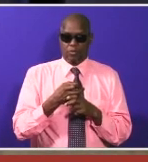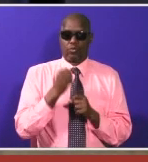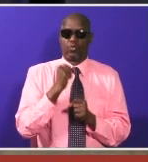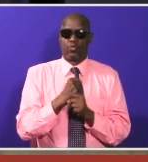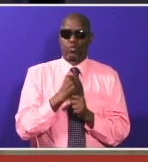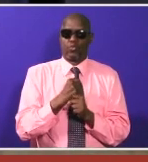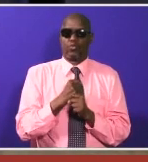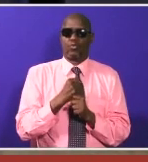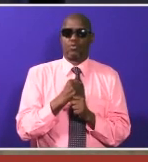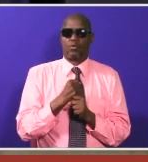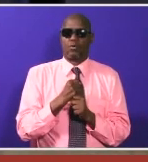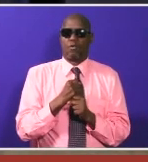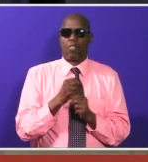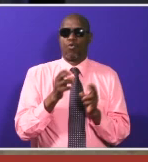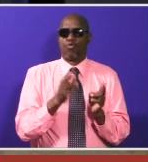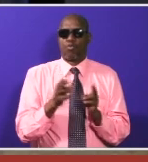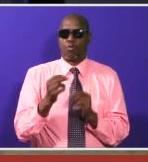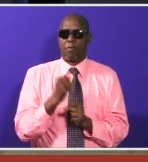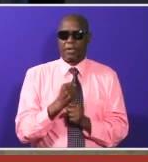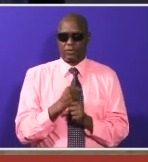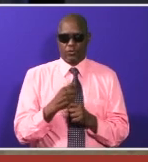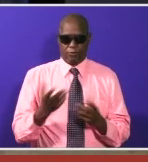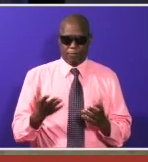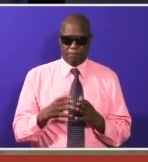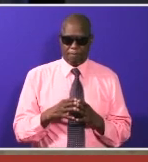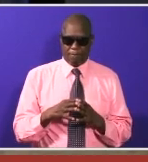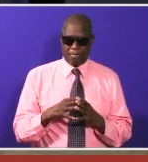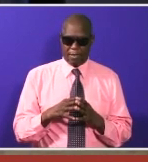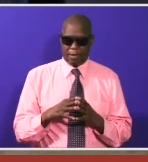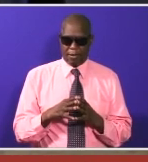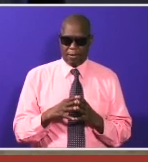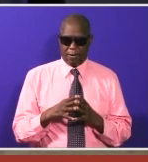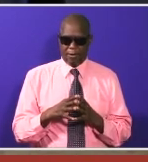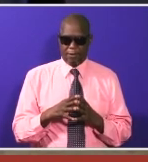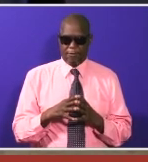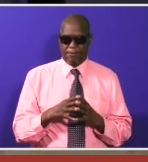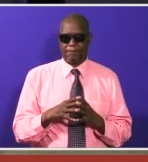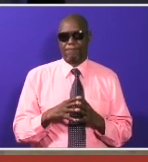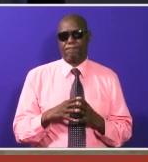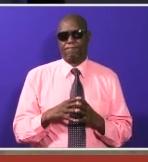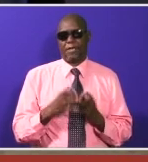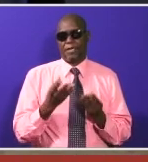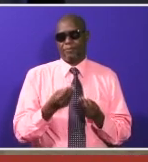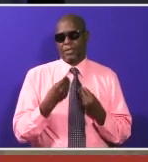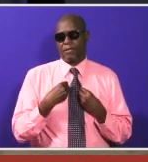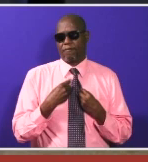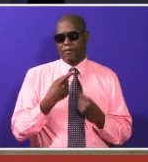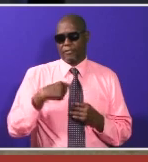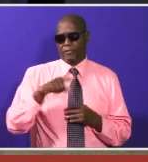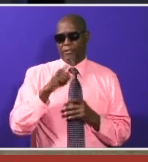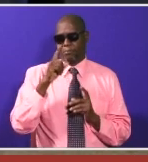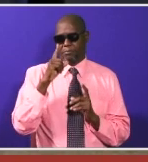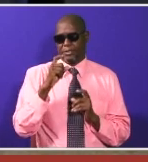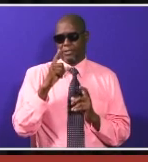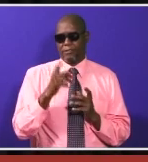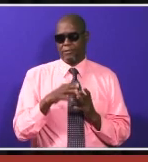running, normal operations alone. I mean, so give us a picture. How have you been operating